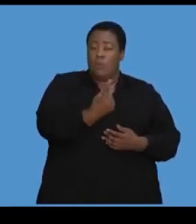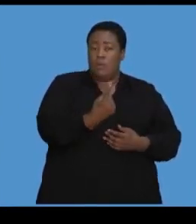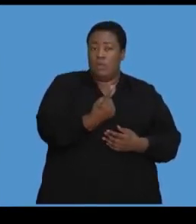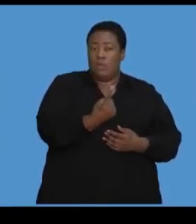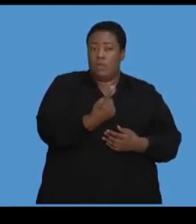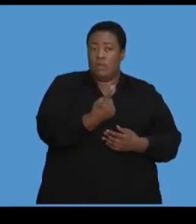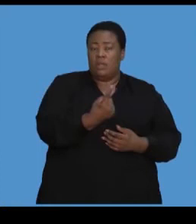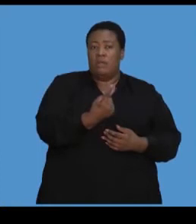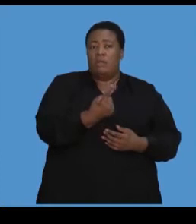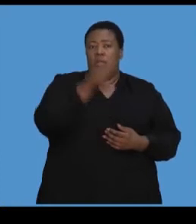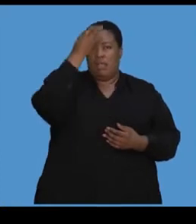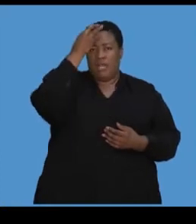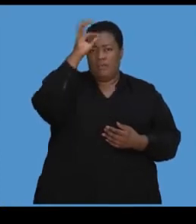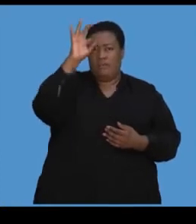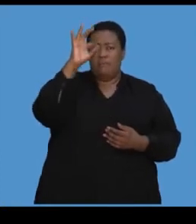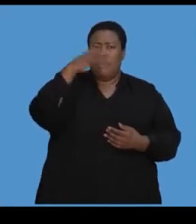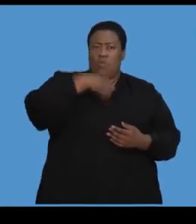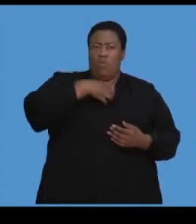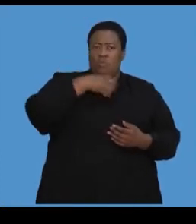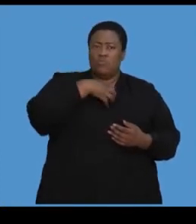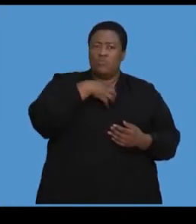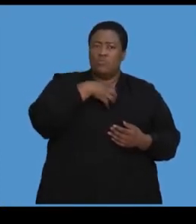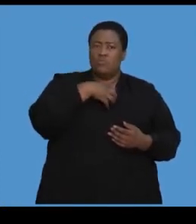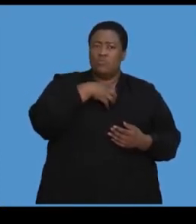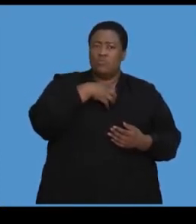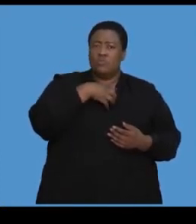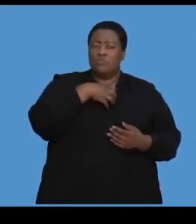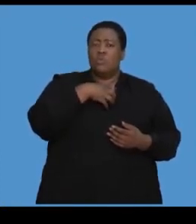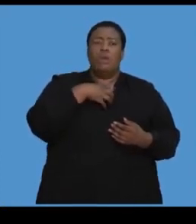one state-owned enterprise in the country, right? Remember I